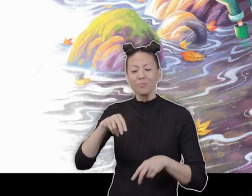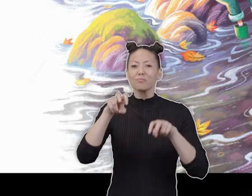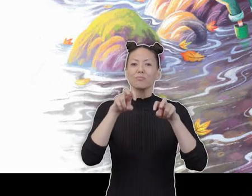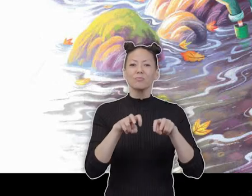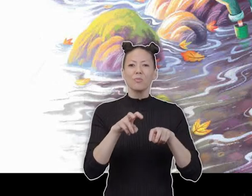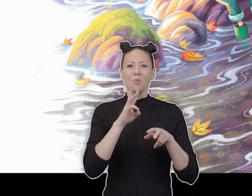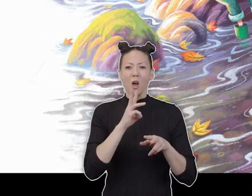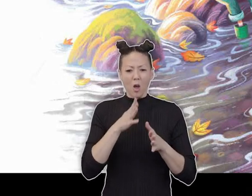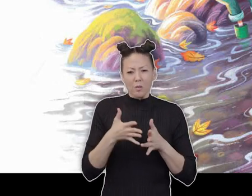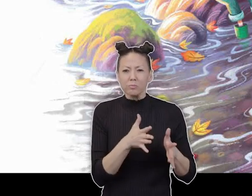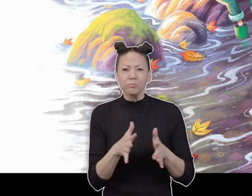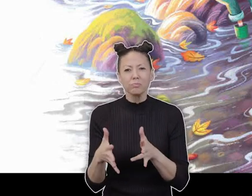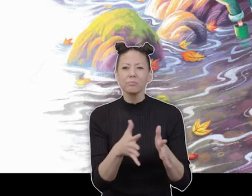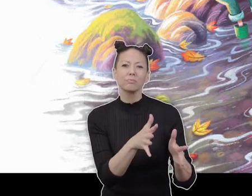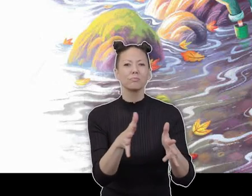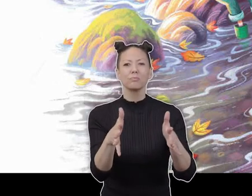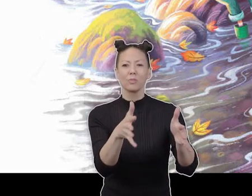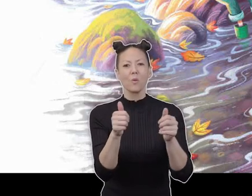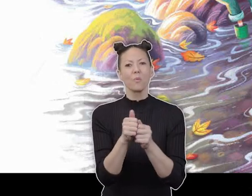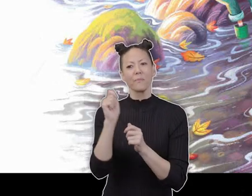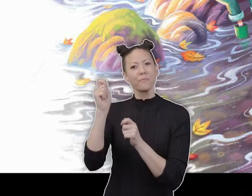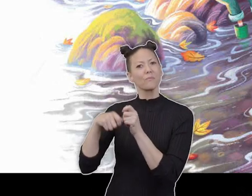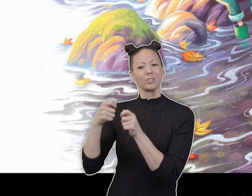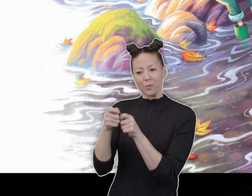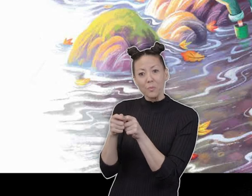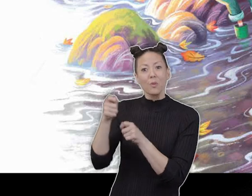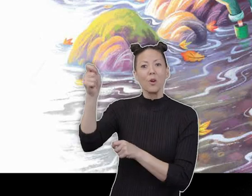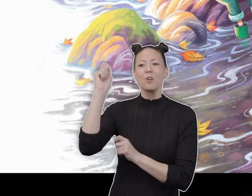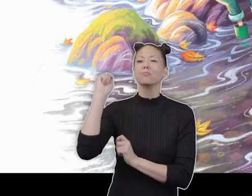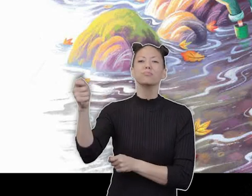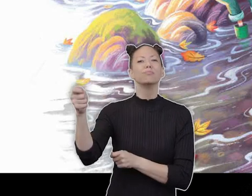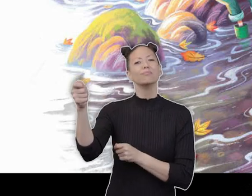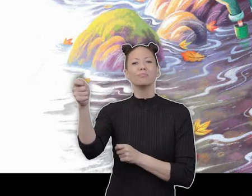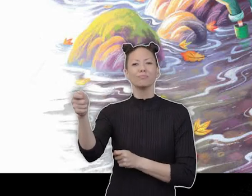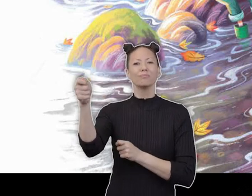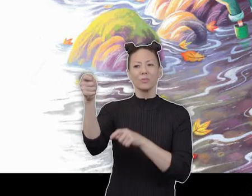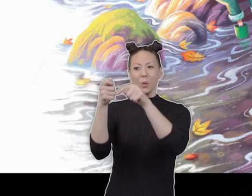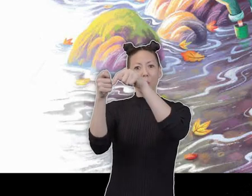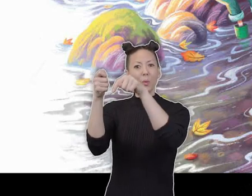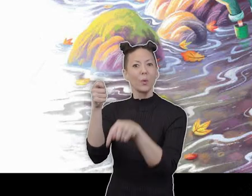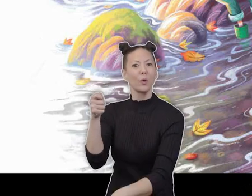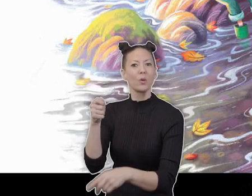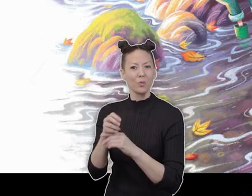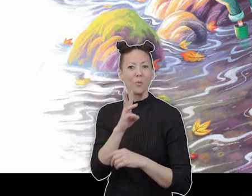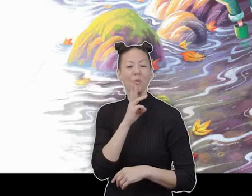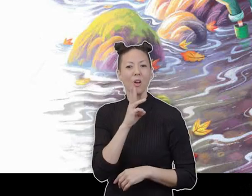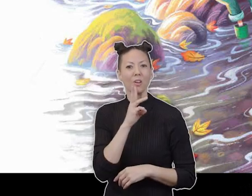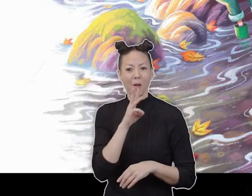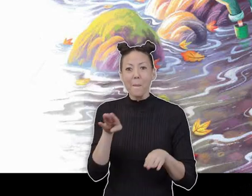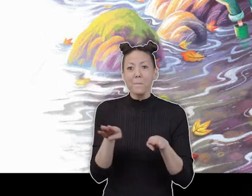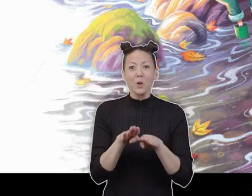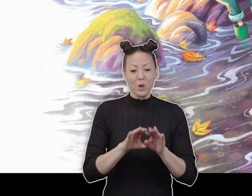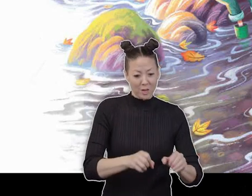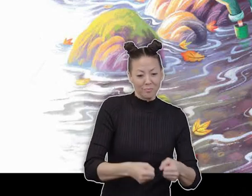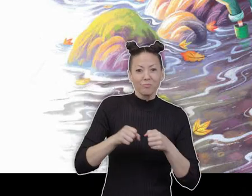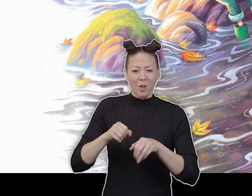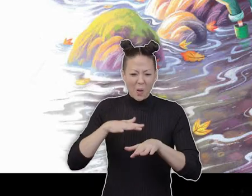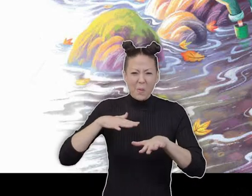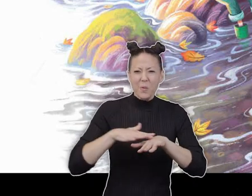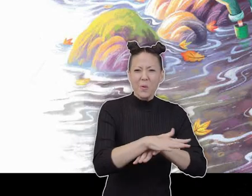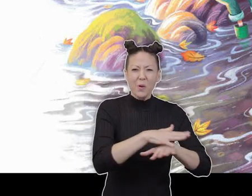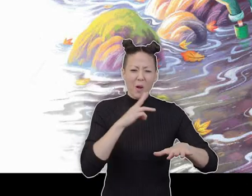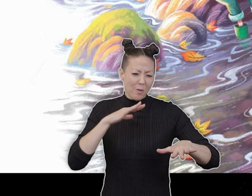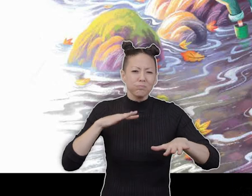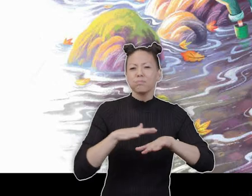Two boys sit on boulders in a stream and dangle fishing lines tied to long sticks in the water. Their feet in